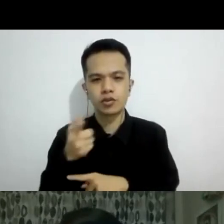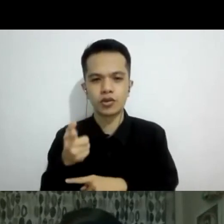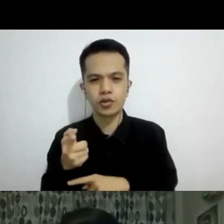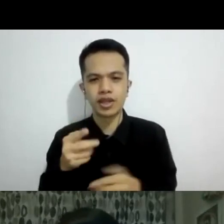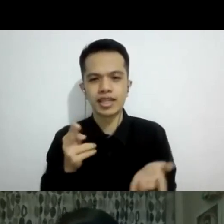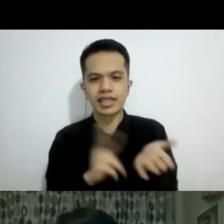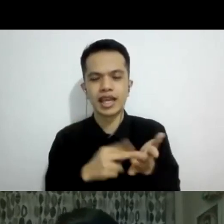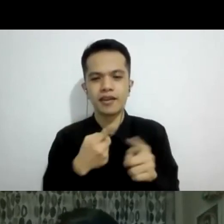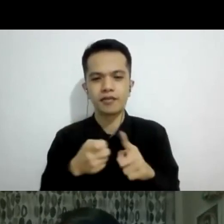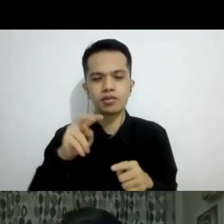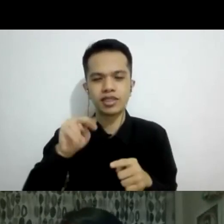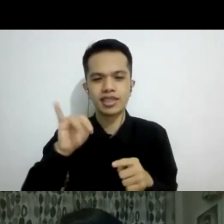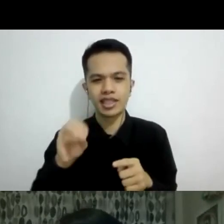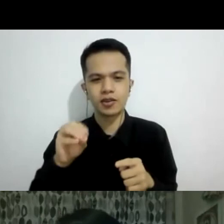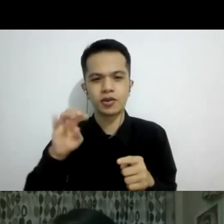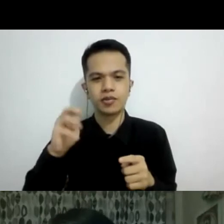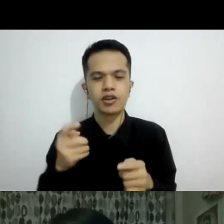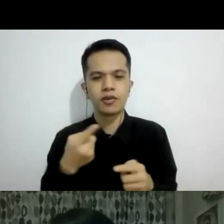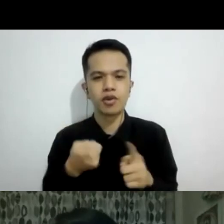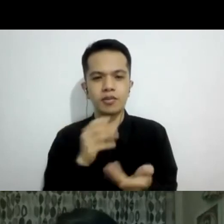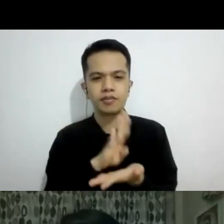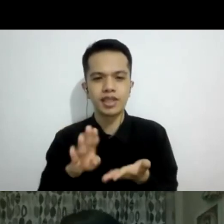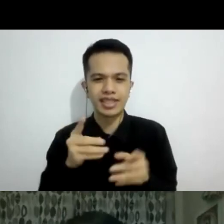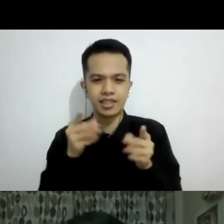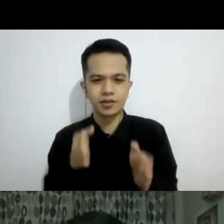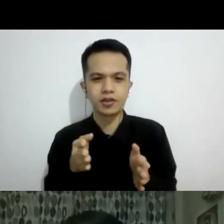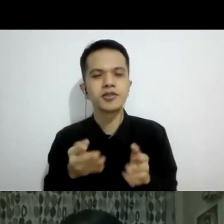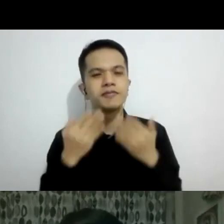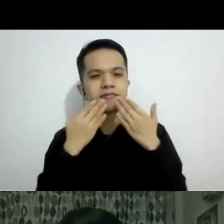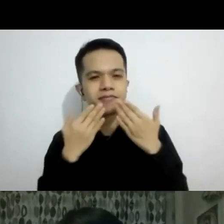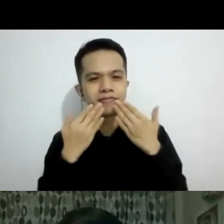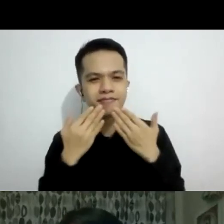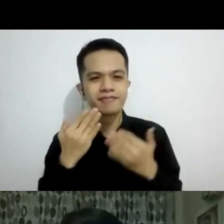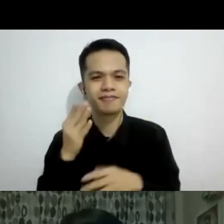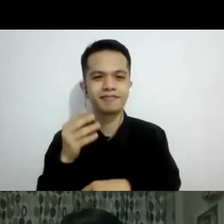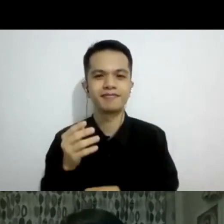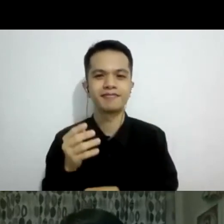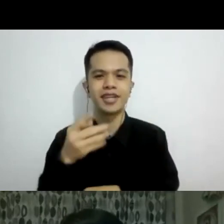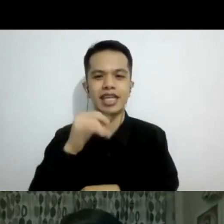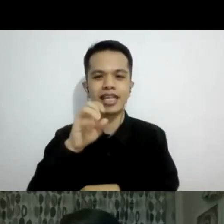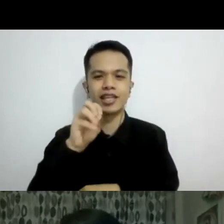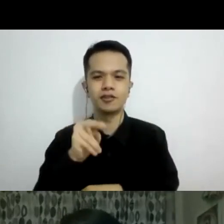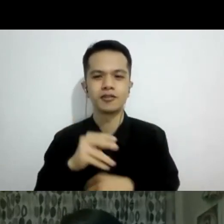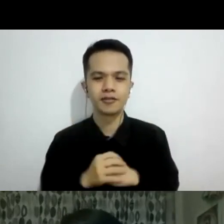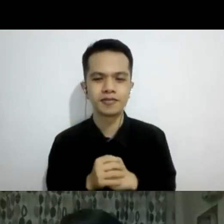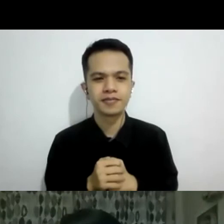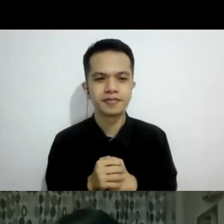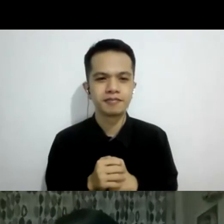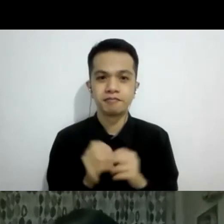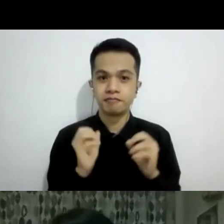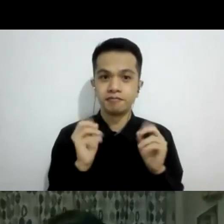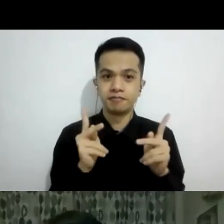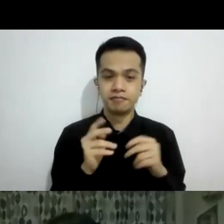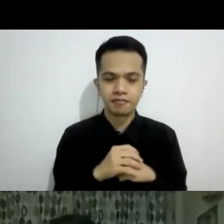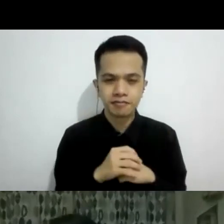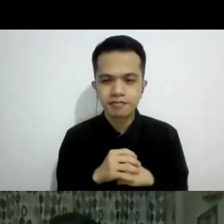by Nico Moreno, Benilde HIFI Director. Thank you, Sir Gideon. Thank you All very right. much. Now we would